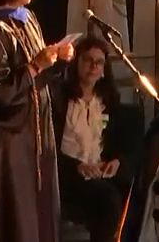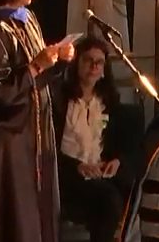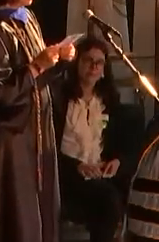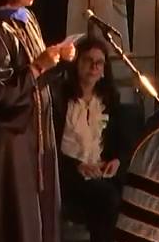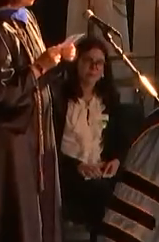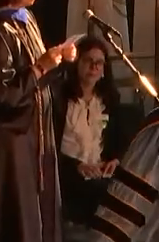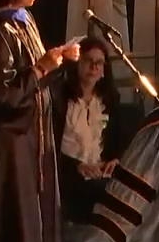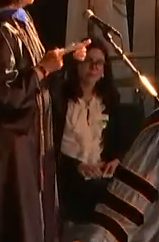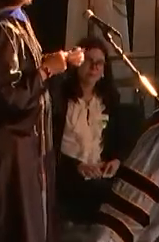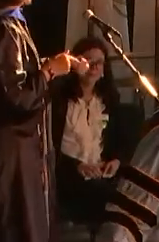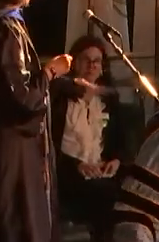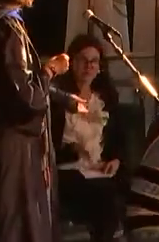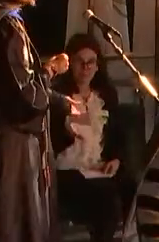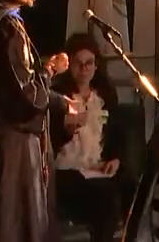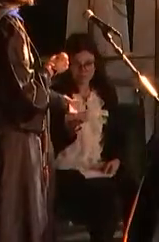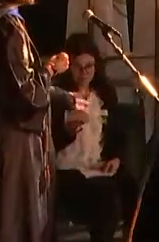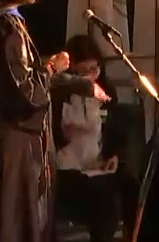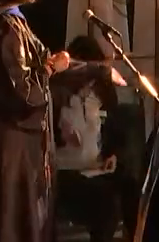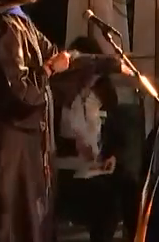Stop! Heather DeGrace.